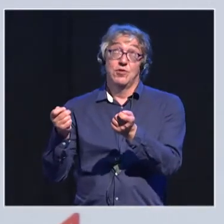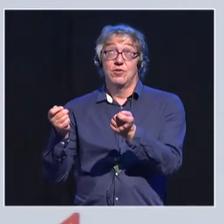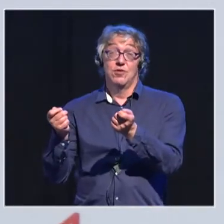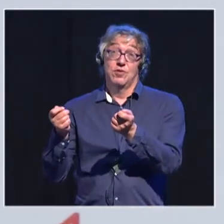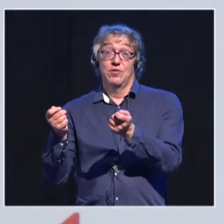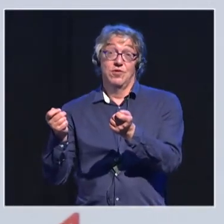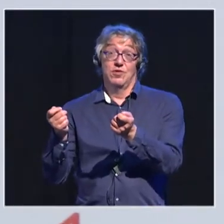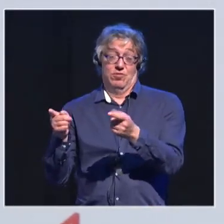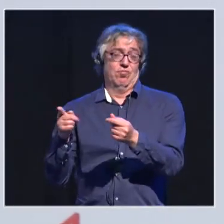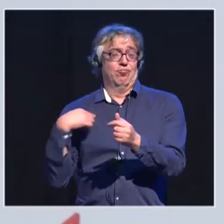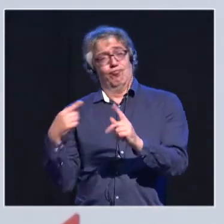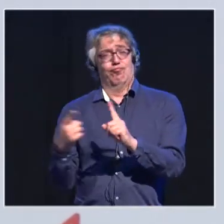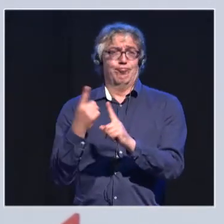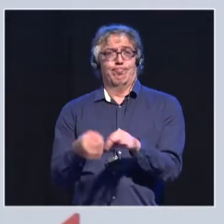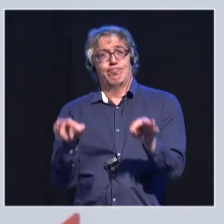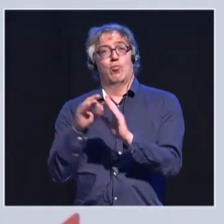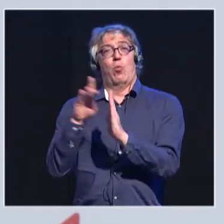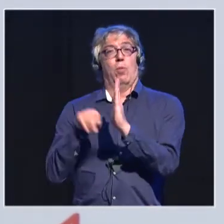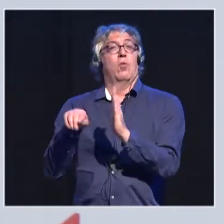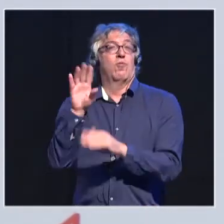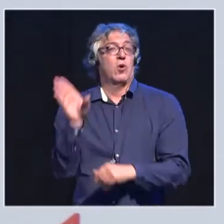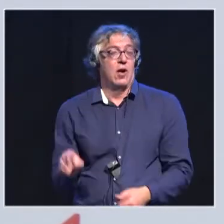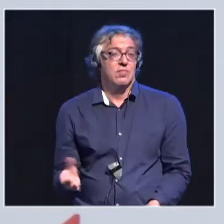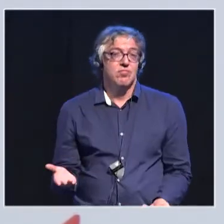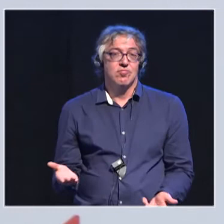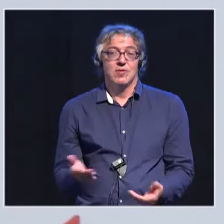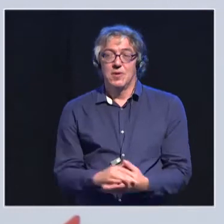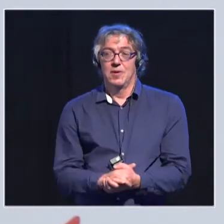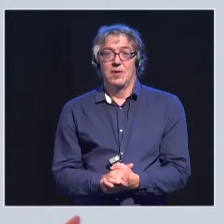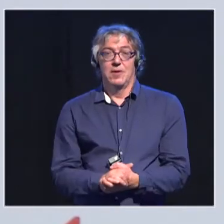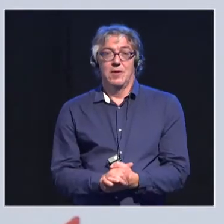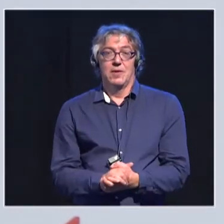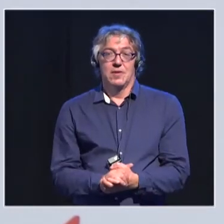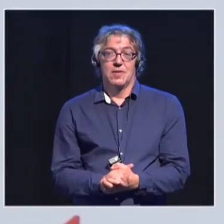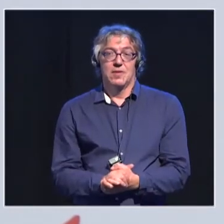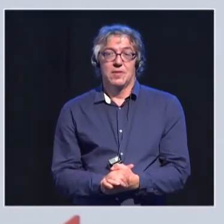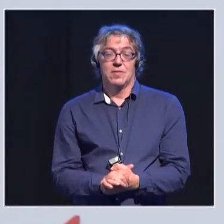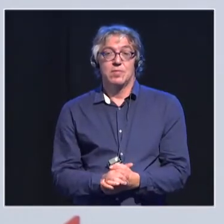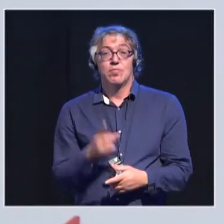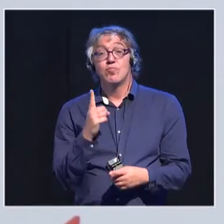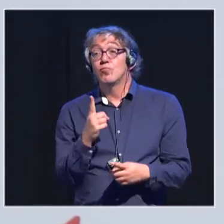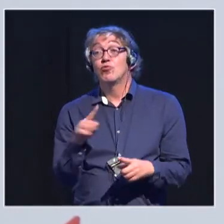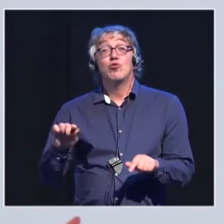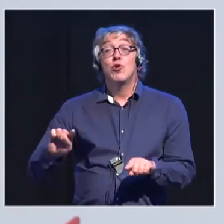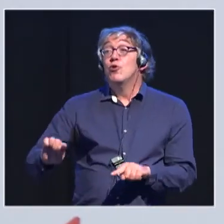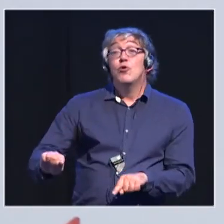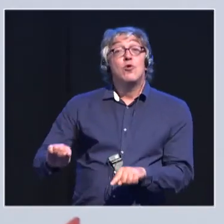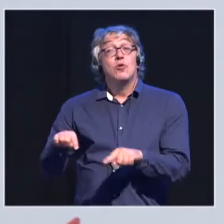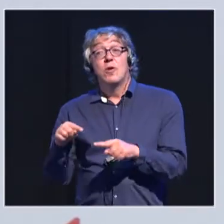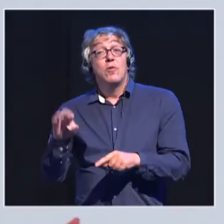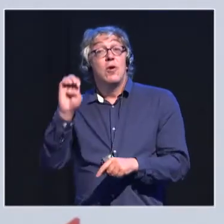approach and program for Africa when it comes to digitization. One of the challenges,